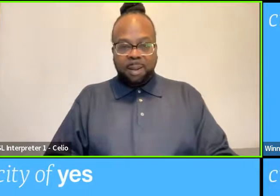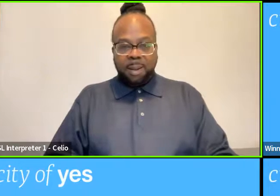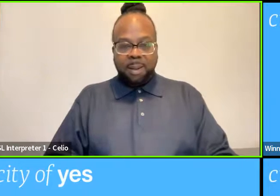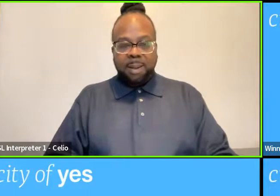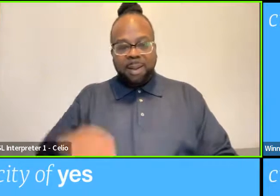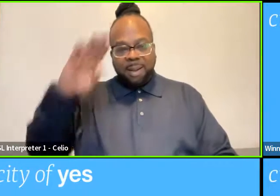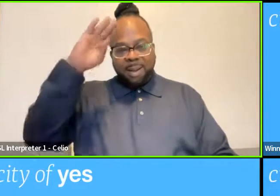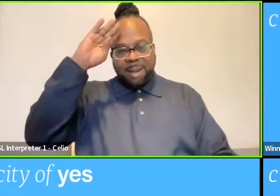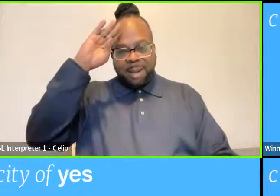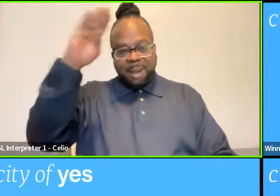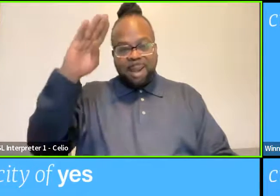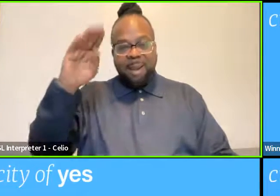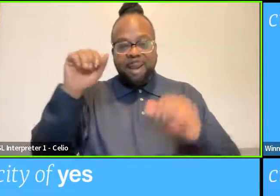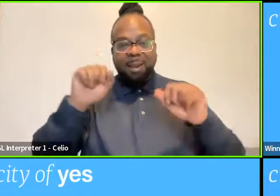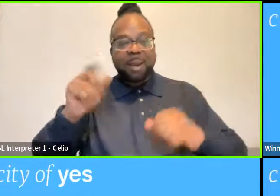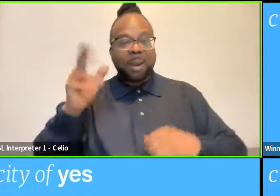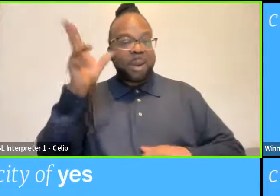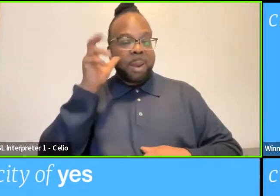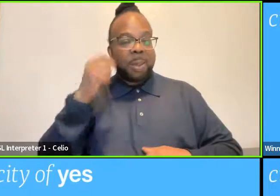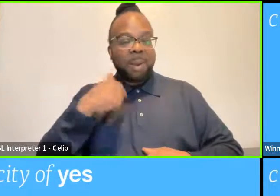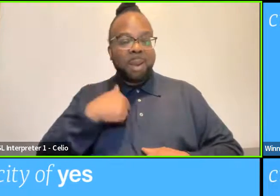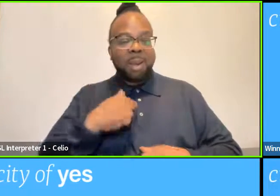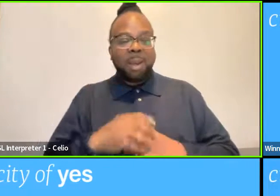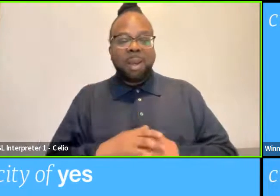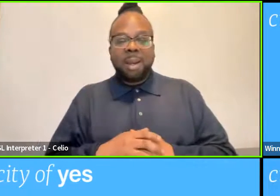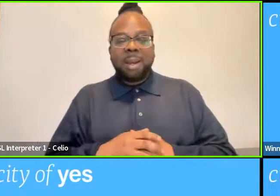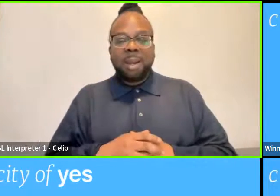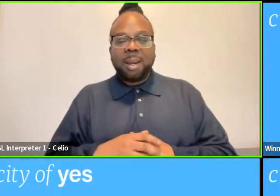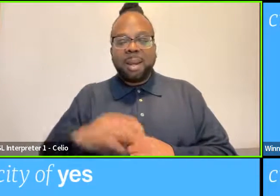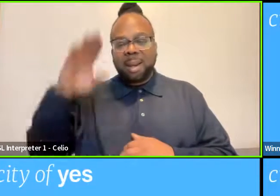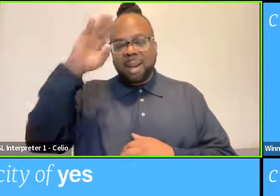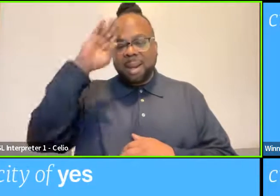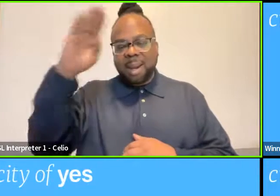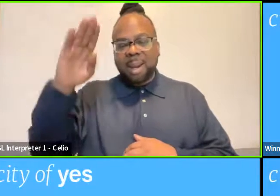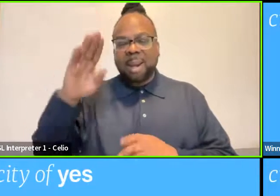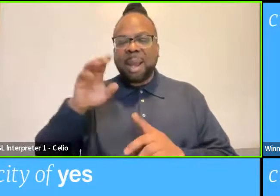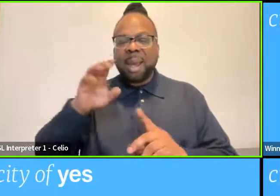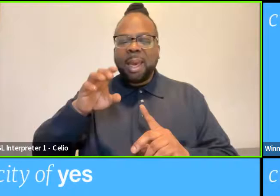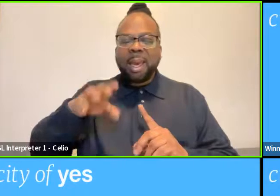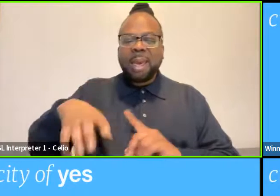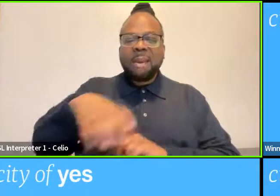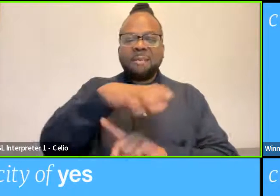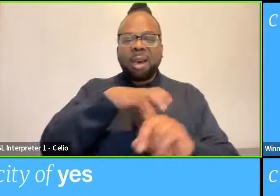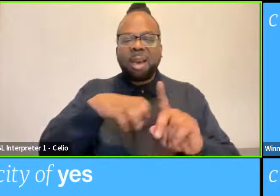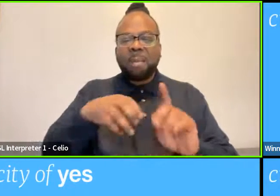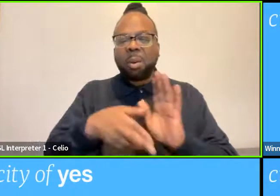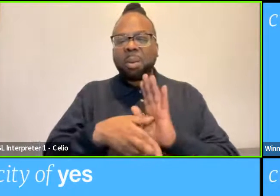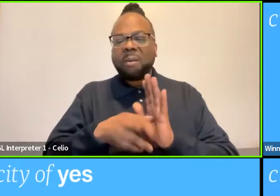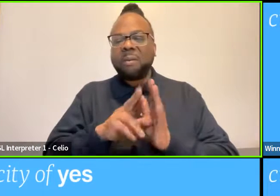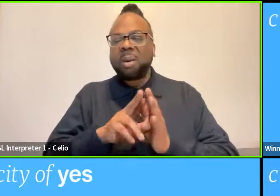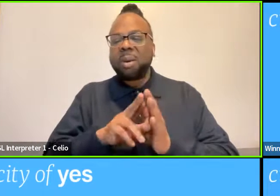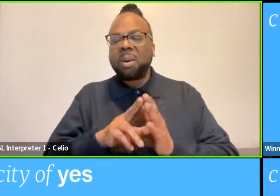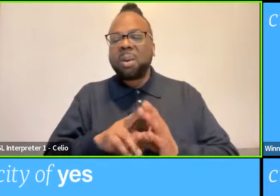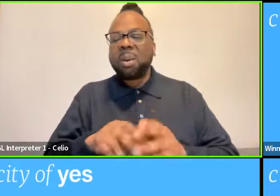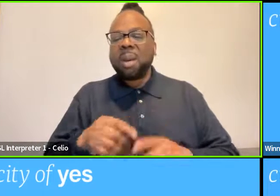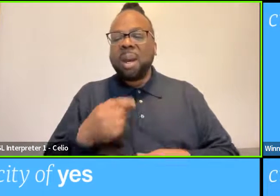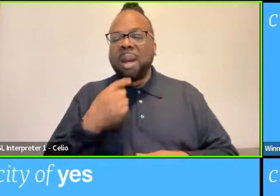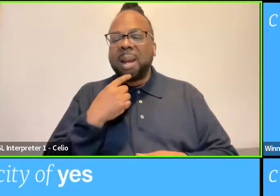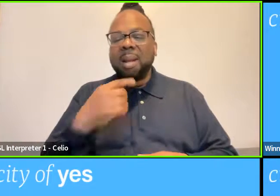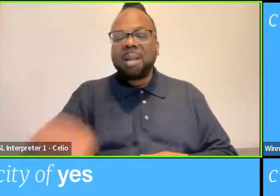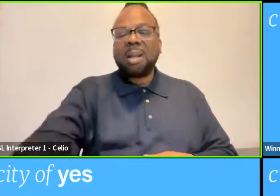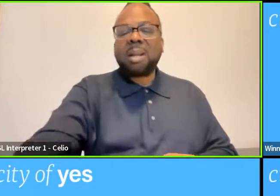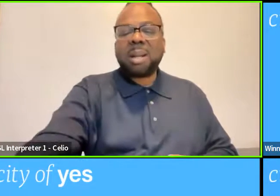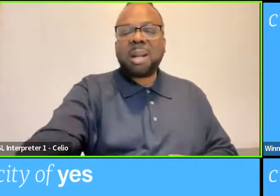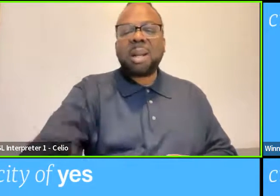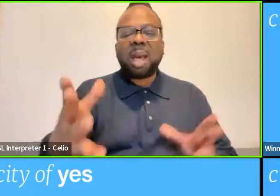Hi, can you hear me? Yeah, hi. Hi, environmental review was mentioned briefly. I actually just wanted to get a more